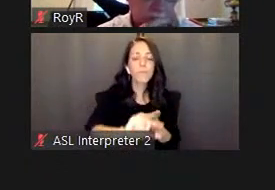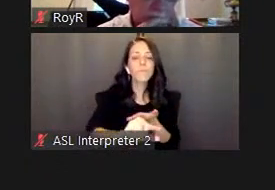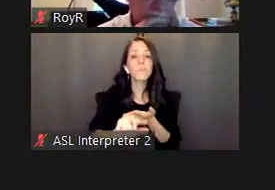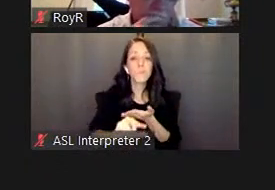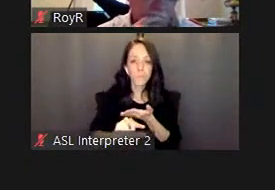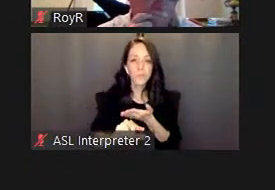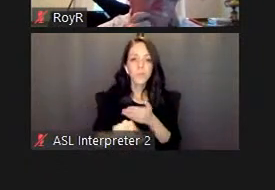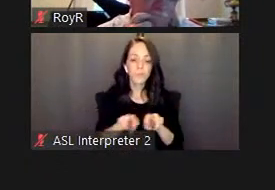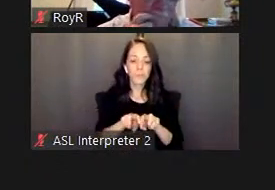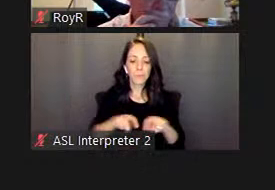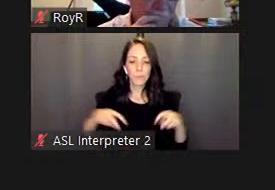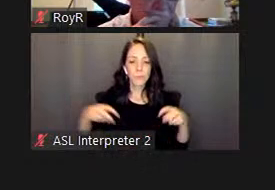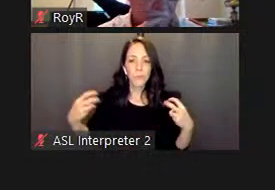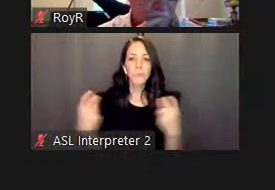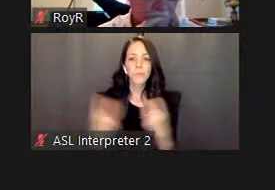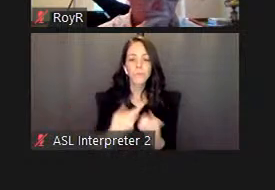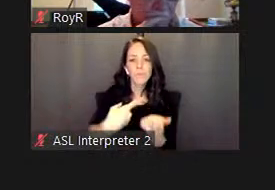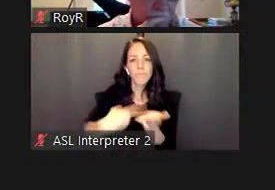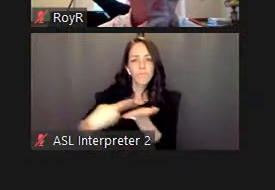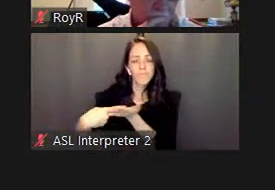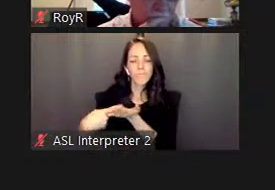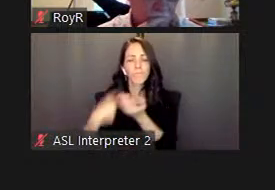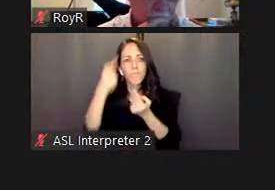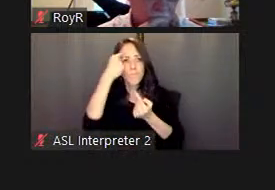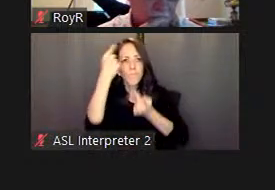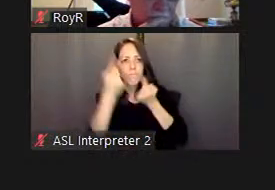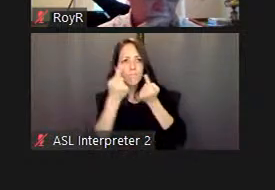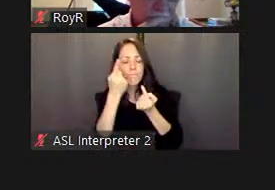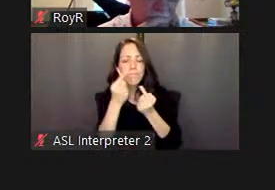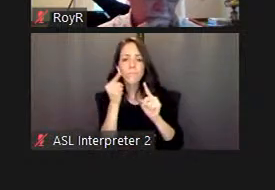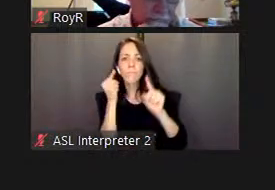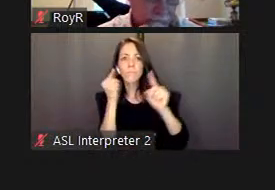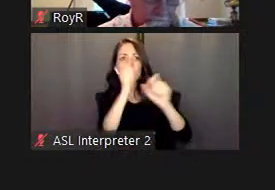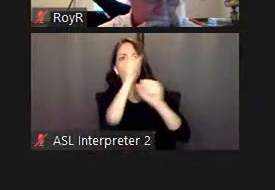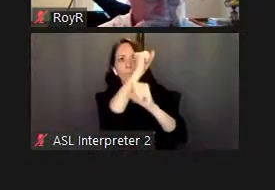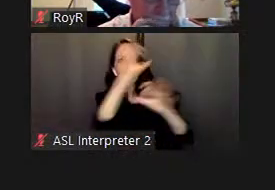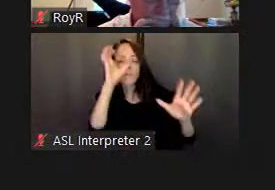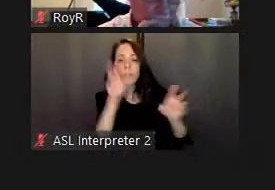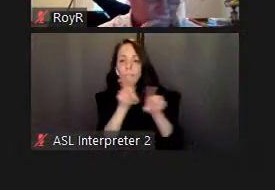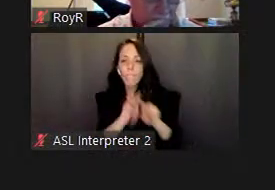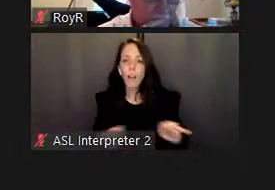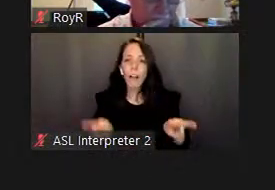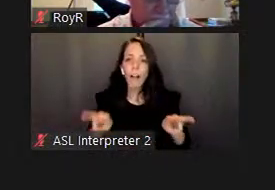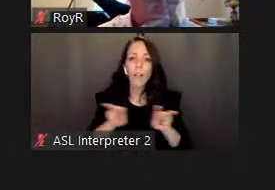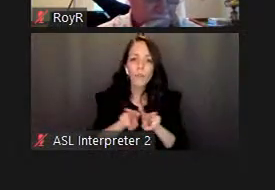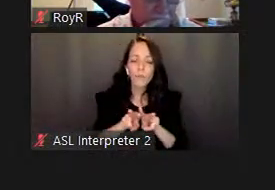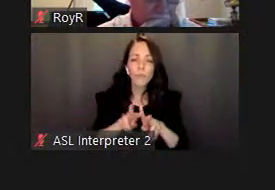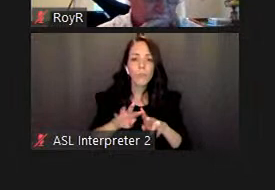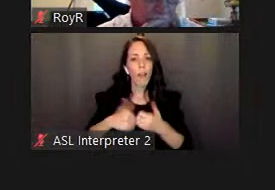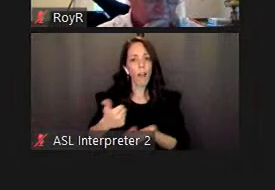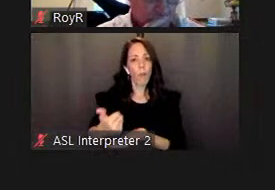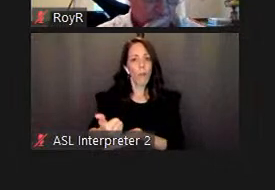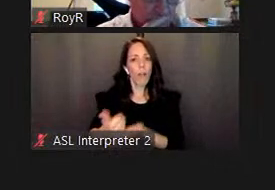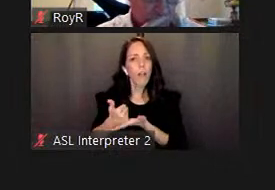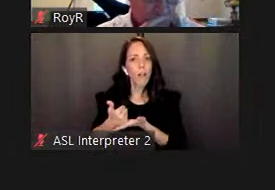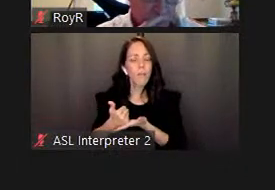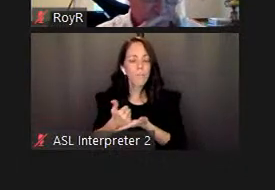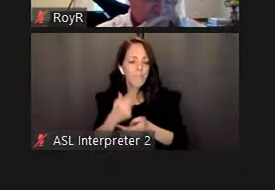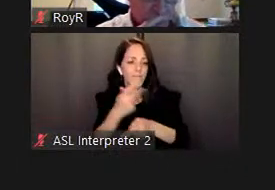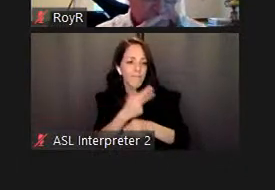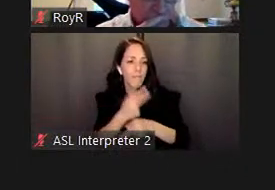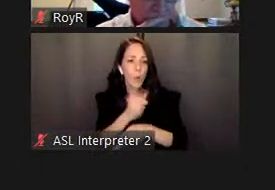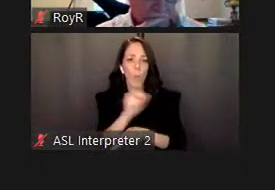and thought deeply about what our core values are and how our values can help us in guiding and making the